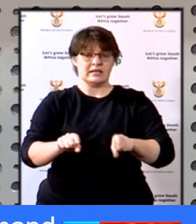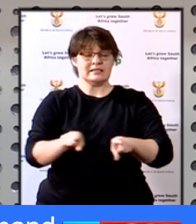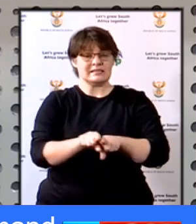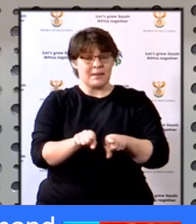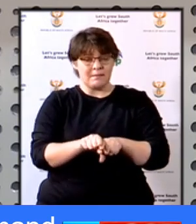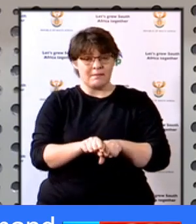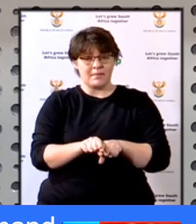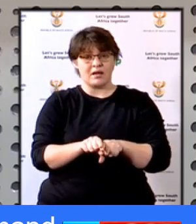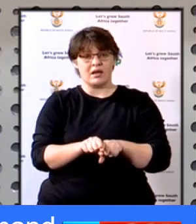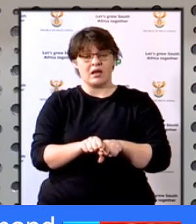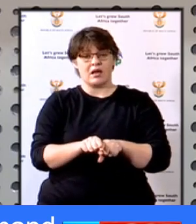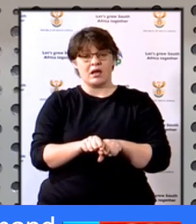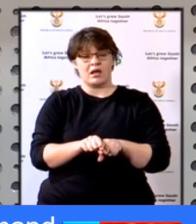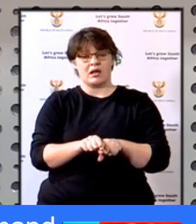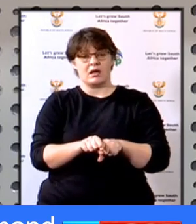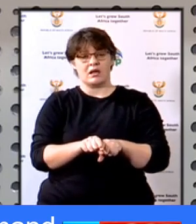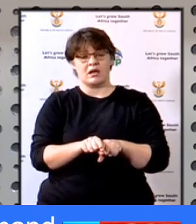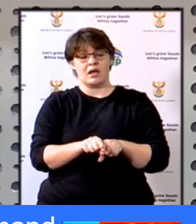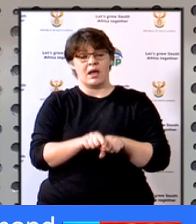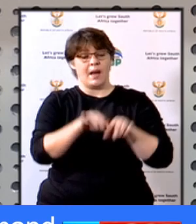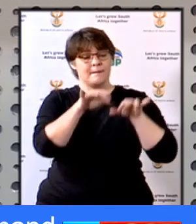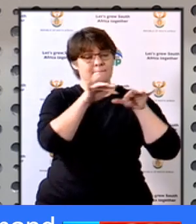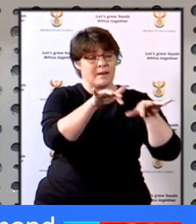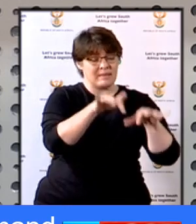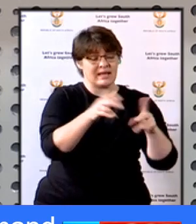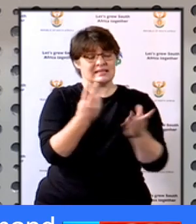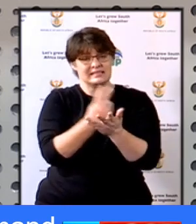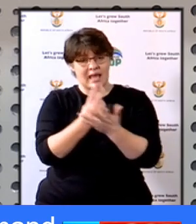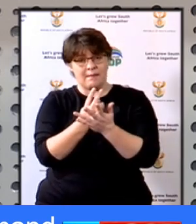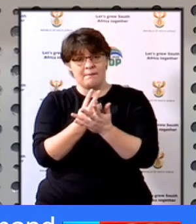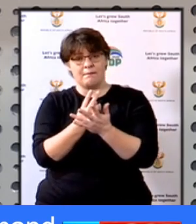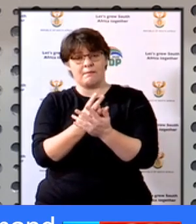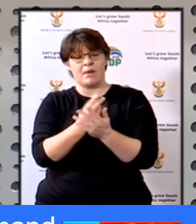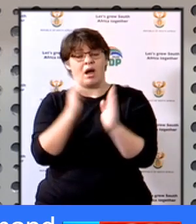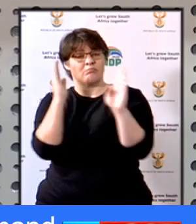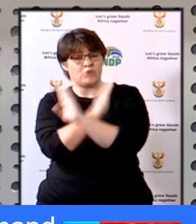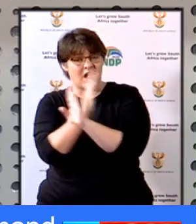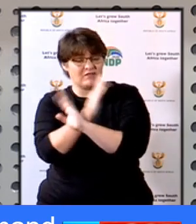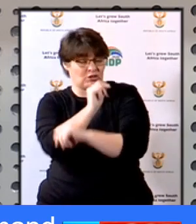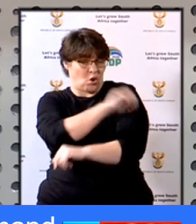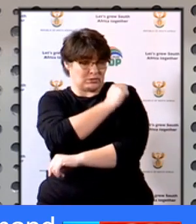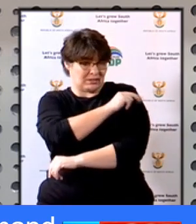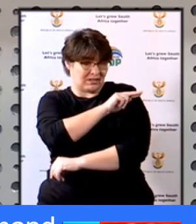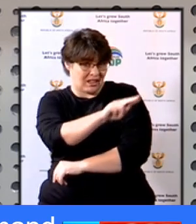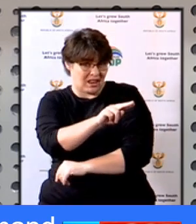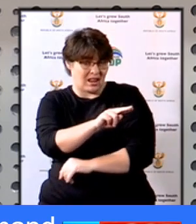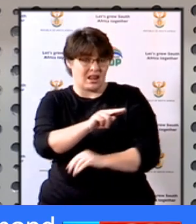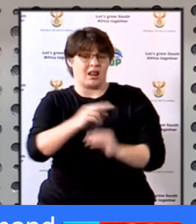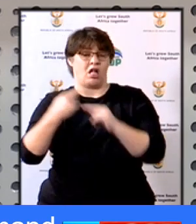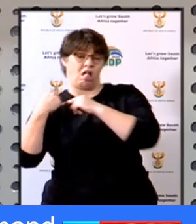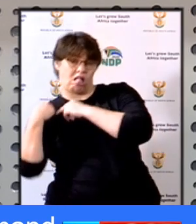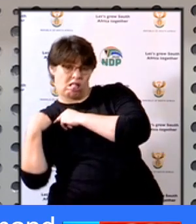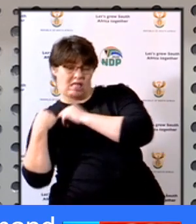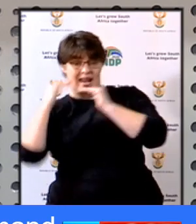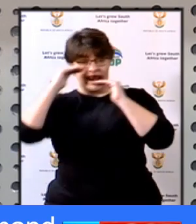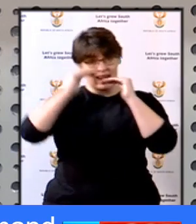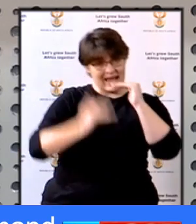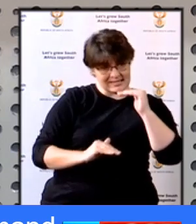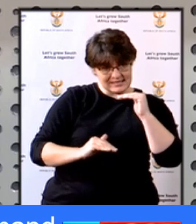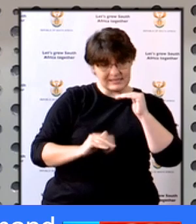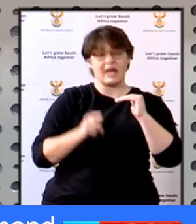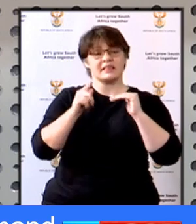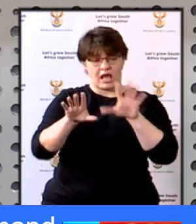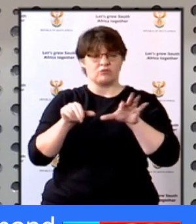the burden on the public and private healthcare system for that matter, the greater the prospects that